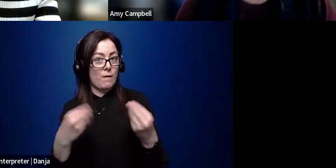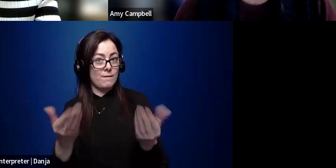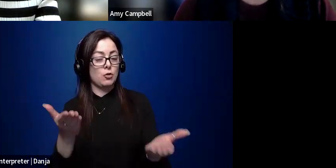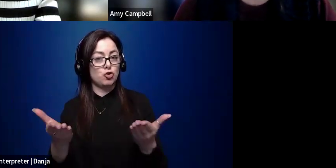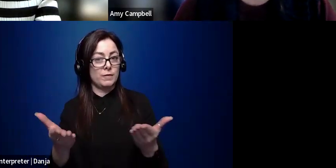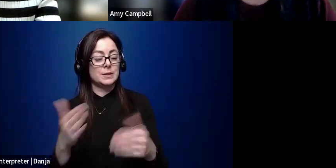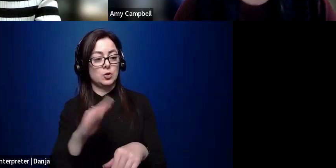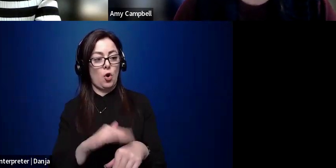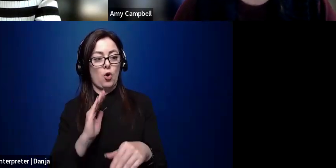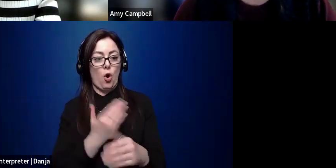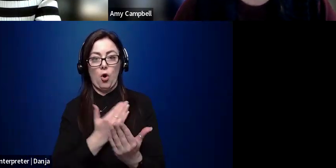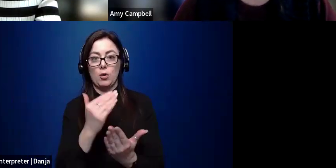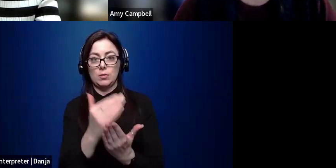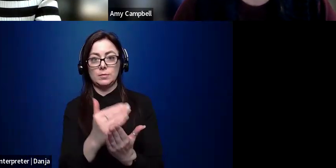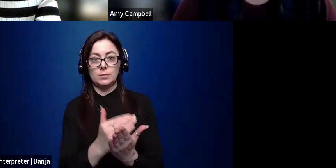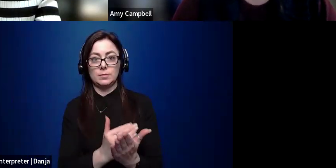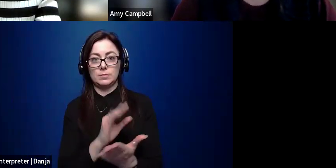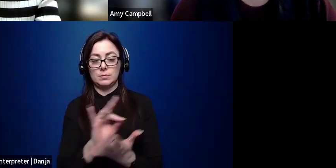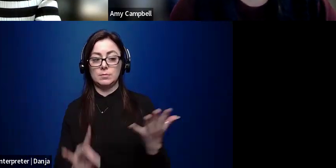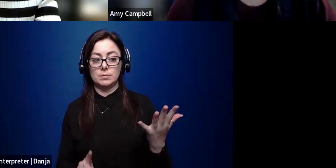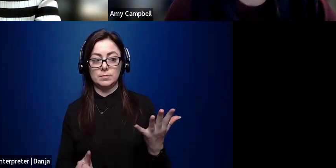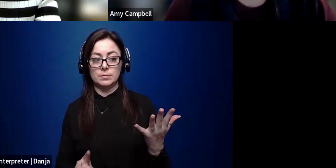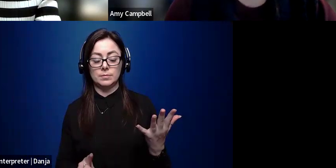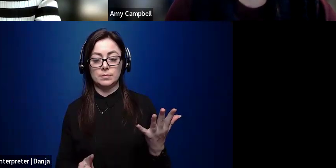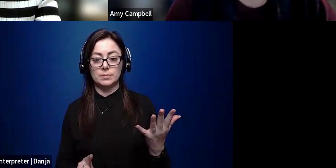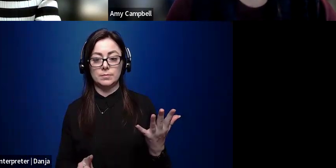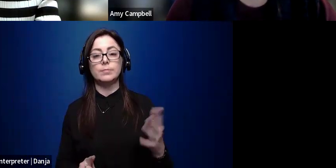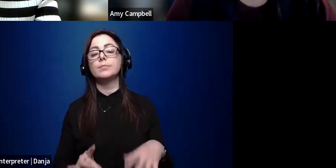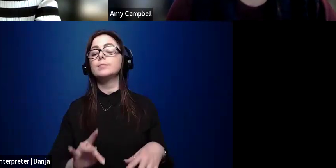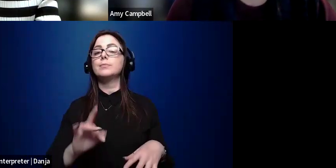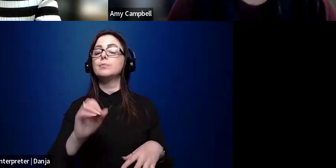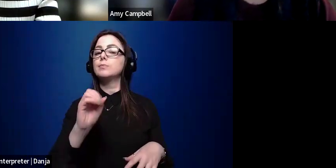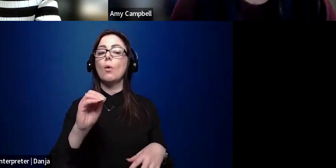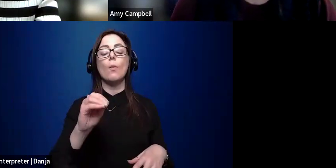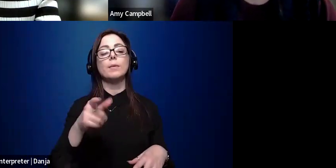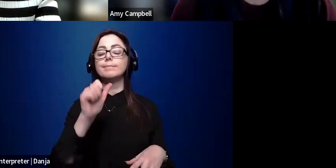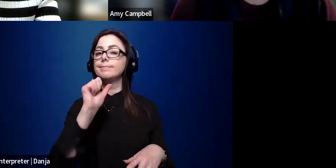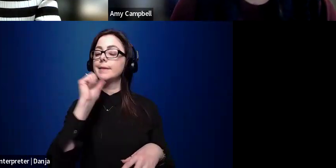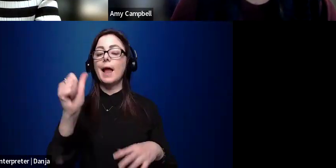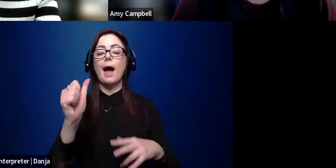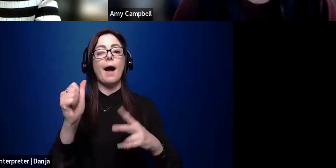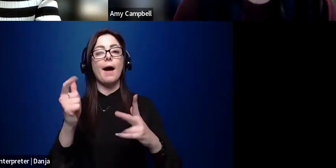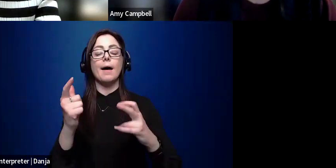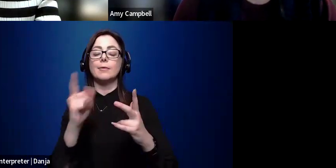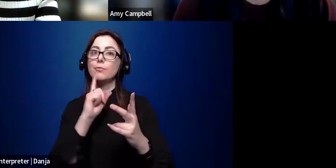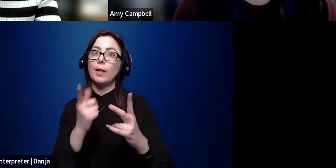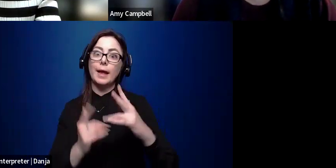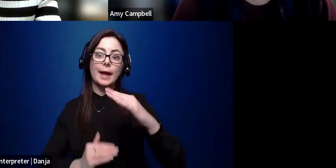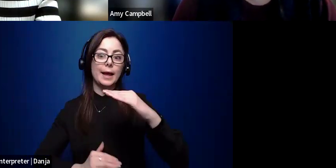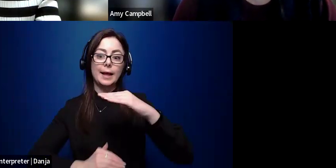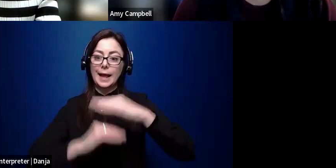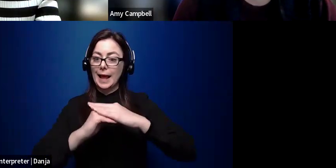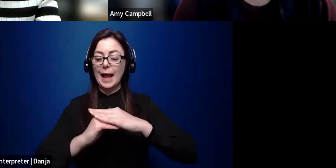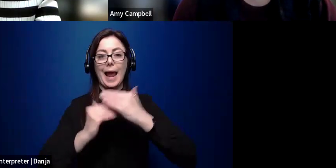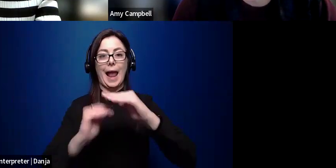So it is, in essence, not really capped. It's not a set amount. Block grants